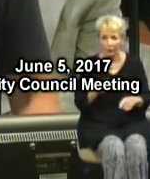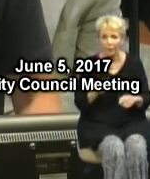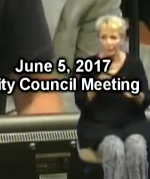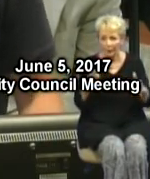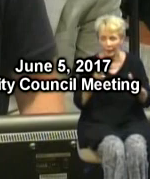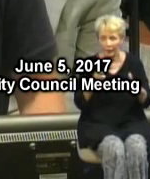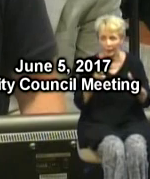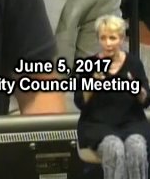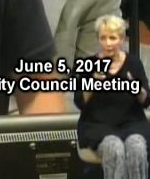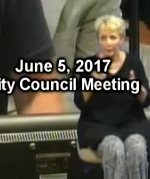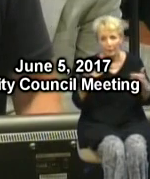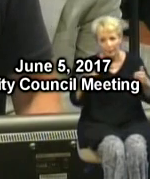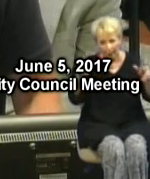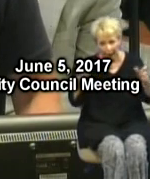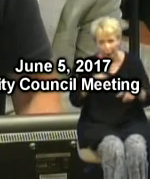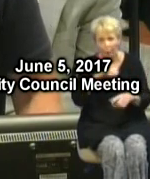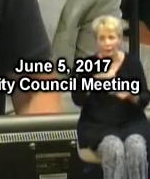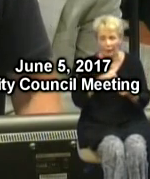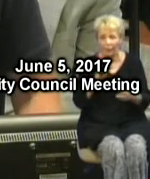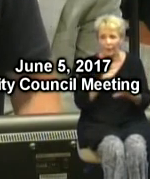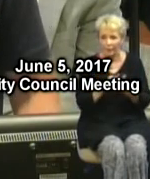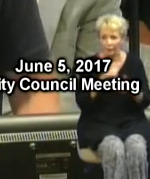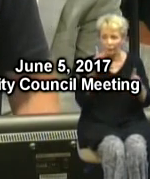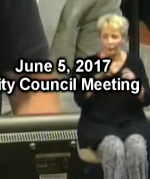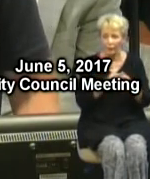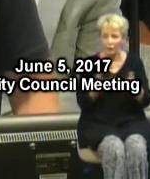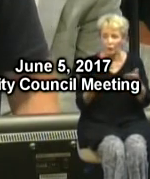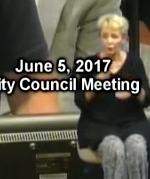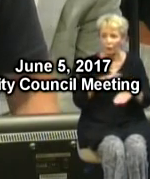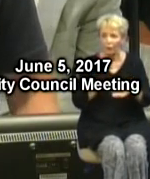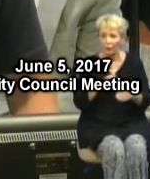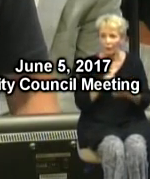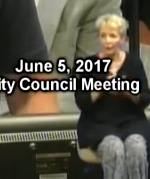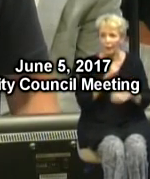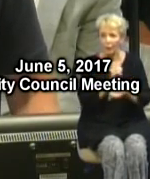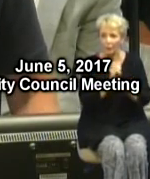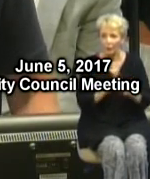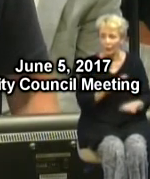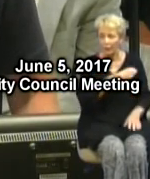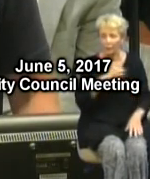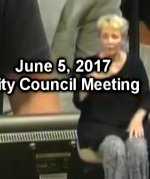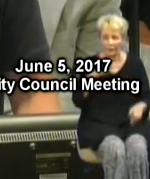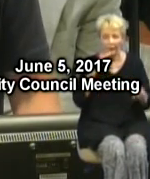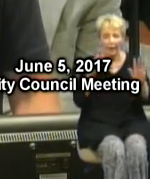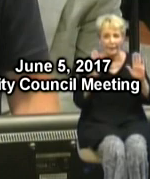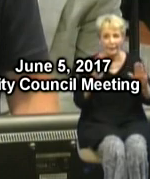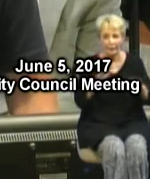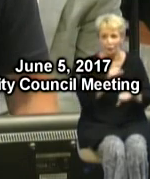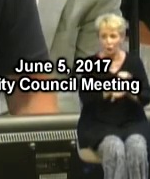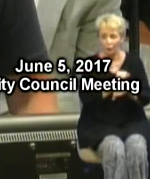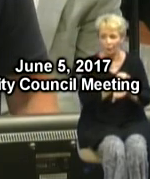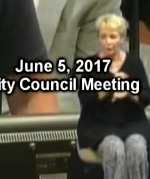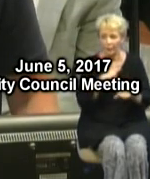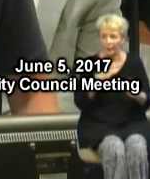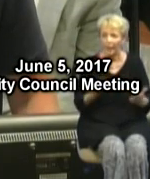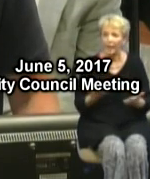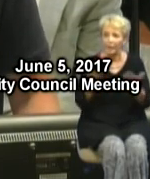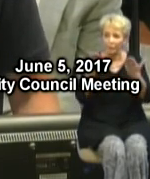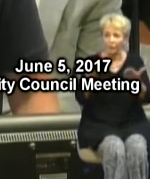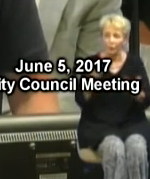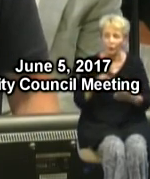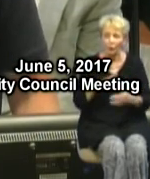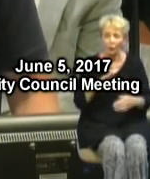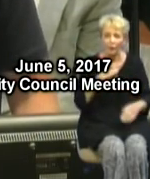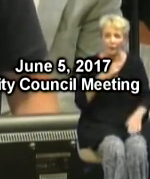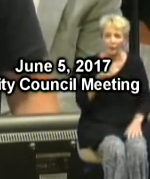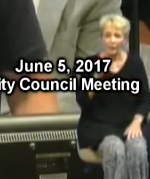And from her help with the festival to serving on the employee committee, she does an outstanding job, and I lift her up. I'd like to thank